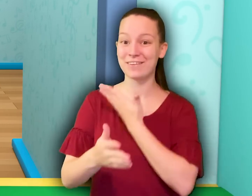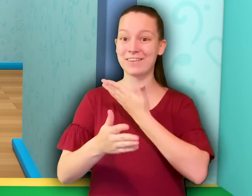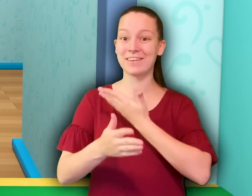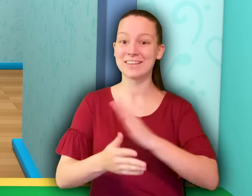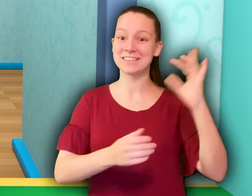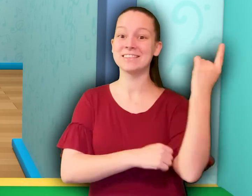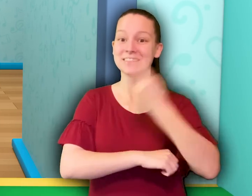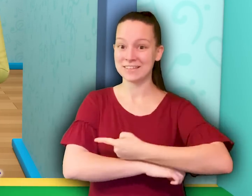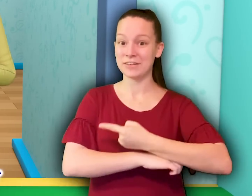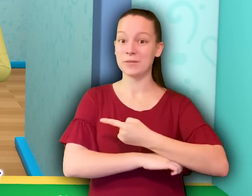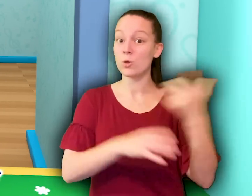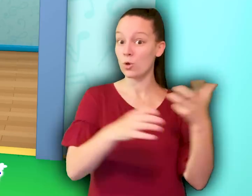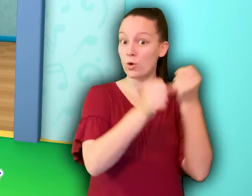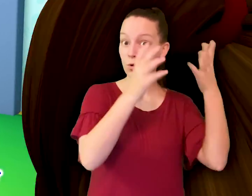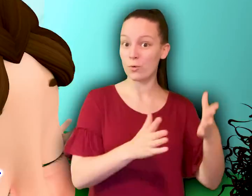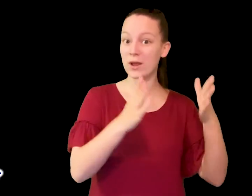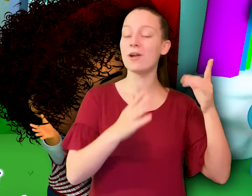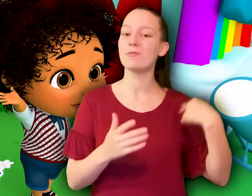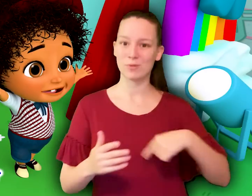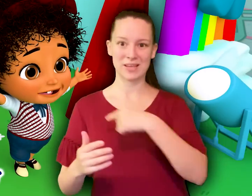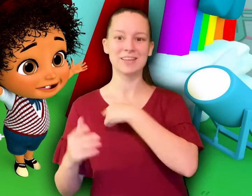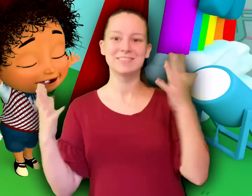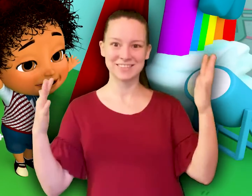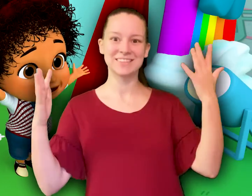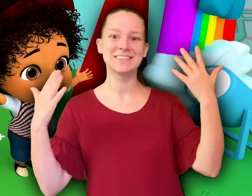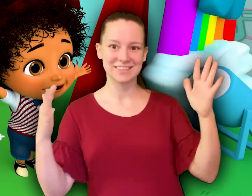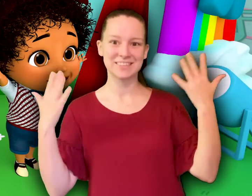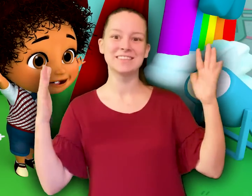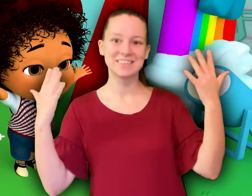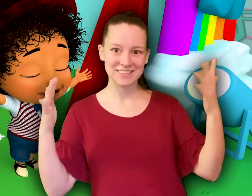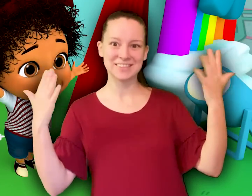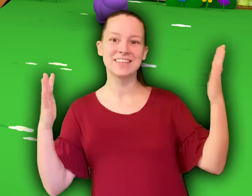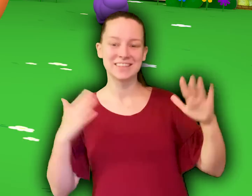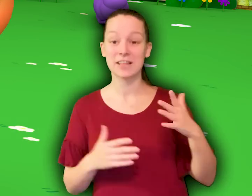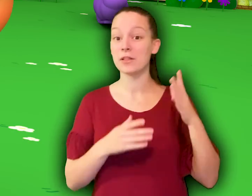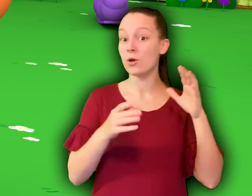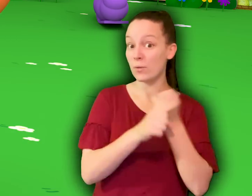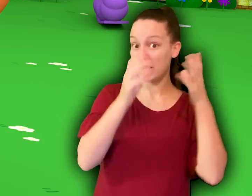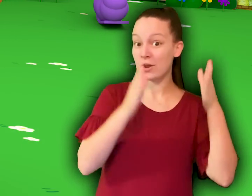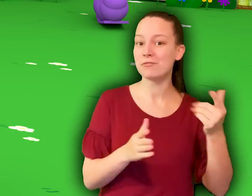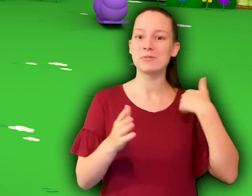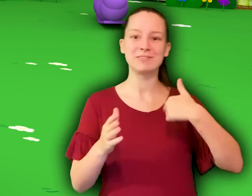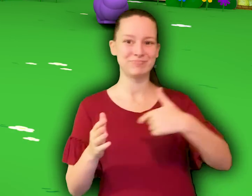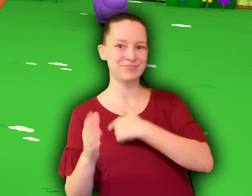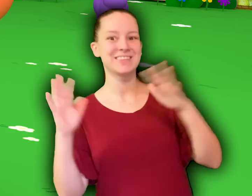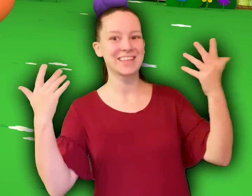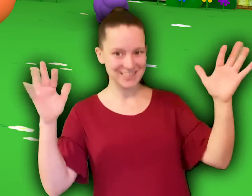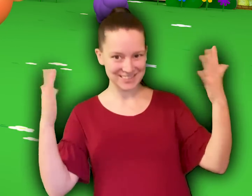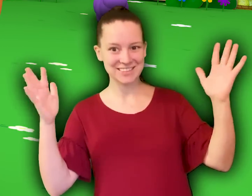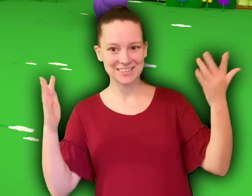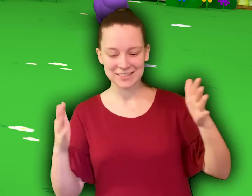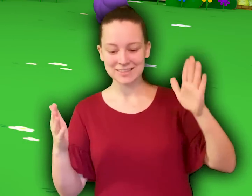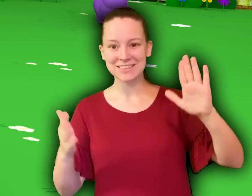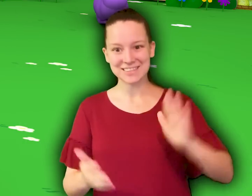singing day for the winner we will cheer we will cheer we will cheer for the winner we